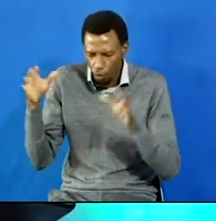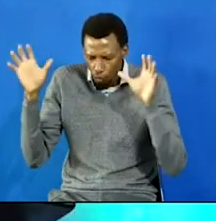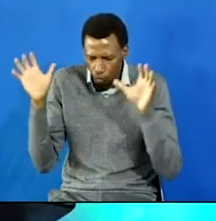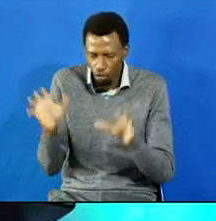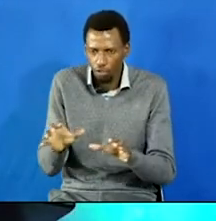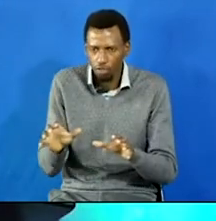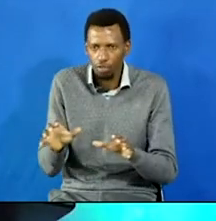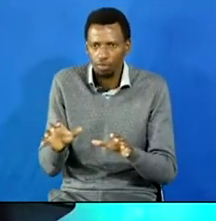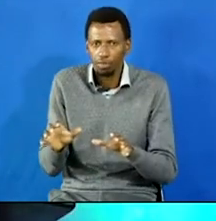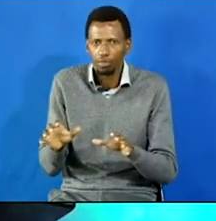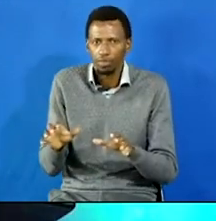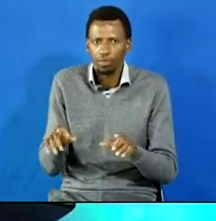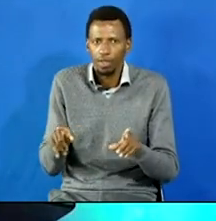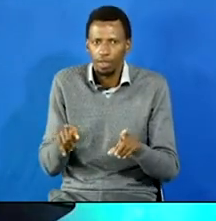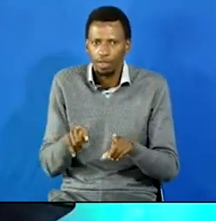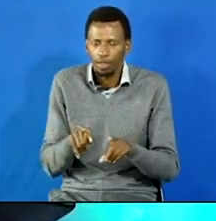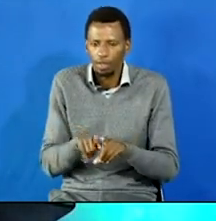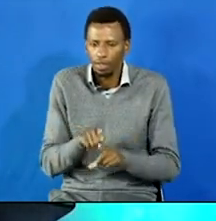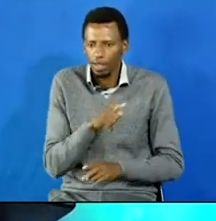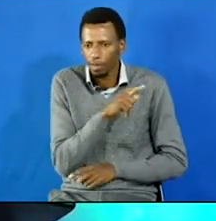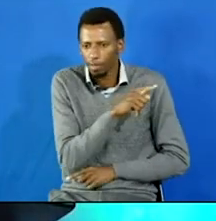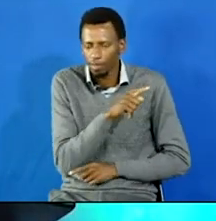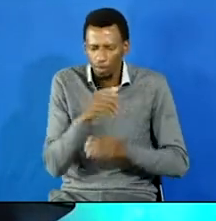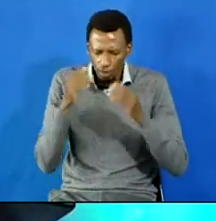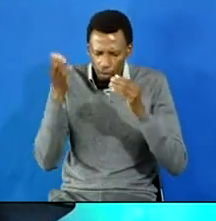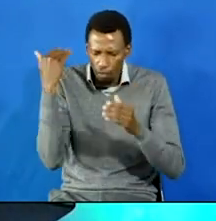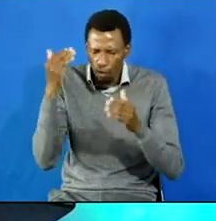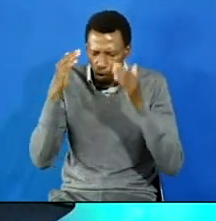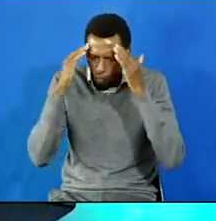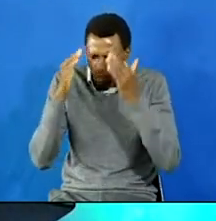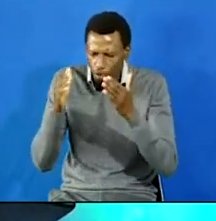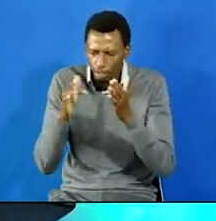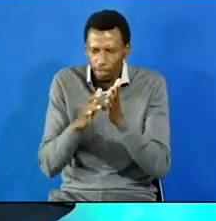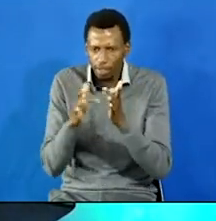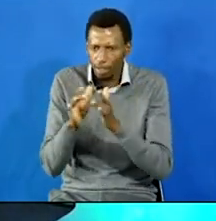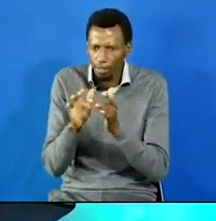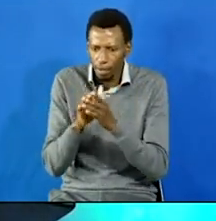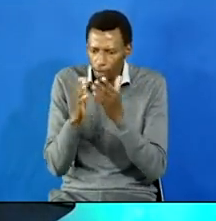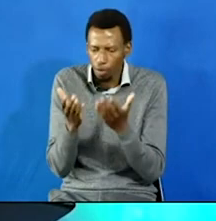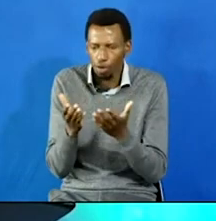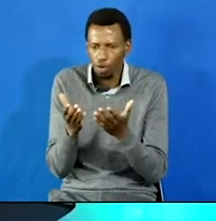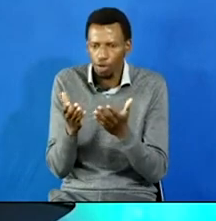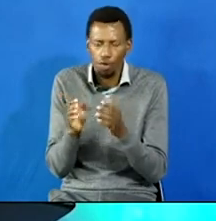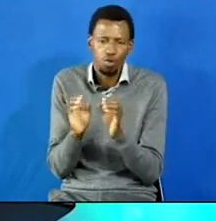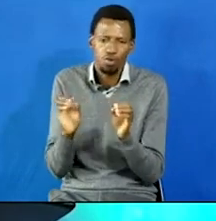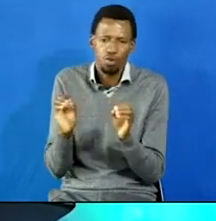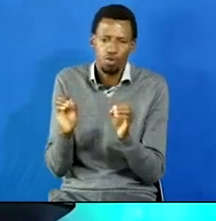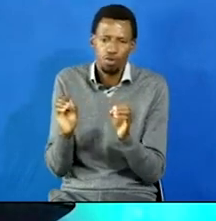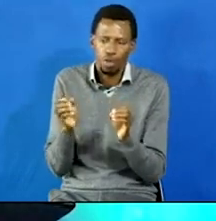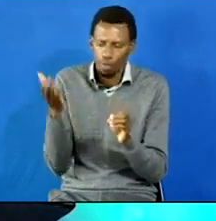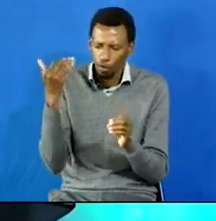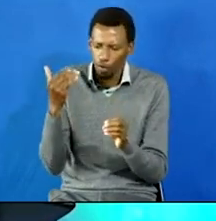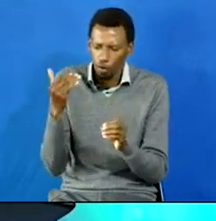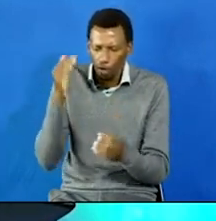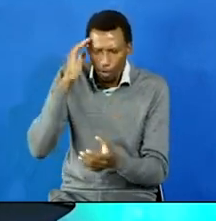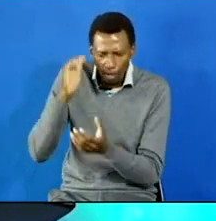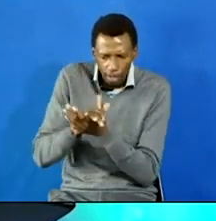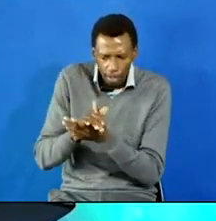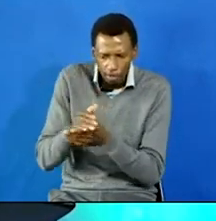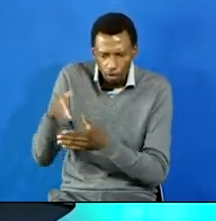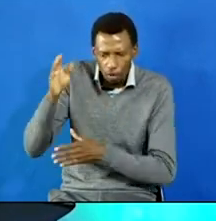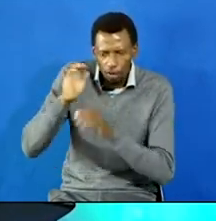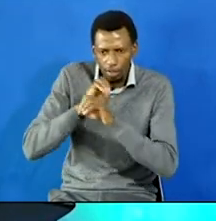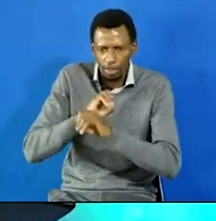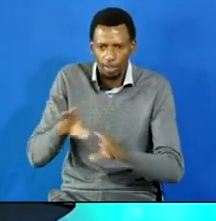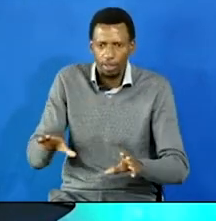because of peer pressure, and because I was not abiding in the word of God, I was not a great student of the word of God, I did not believe in God, I